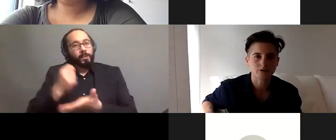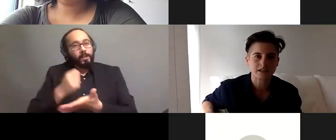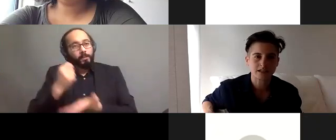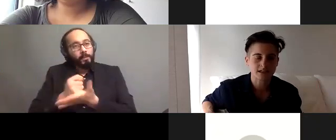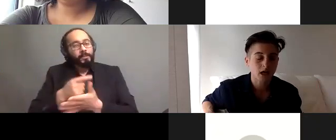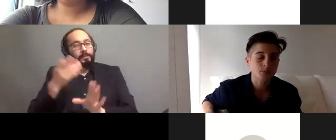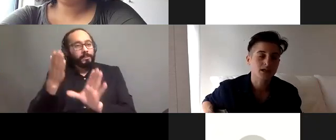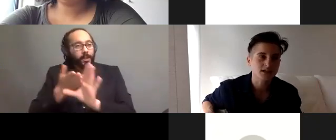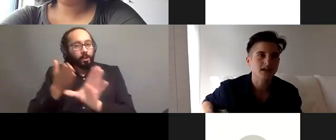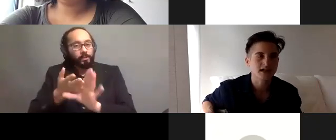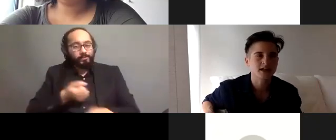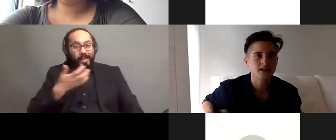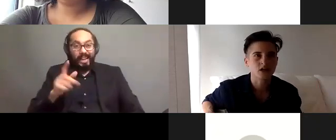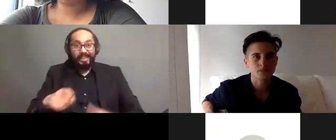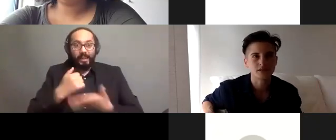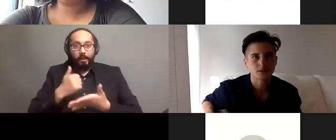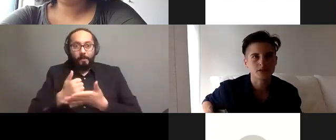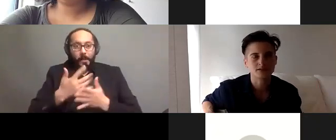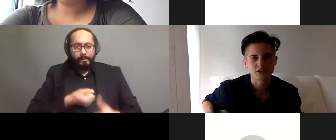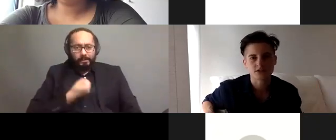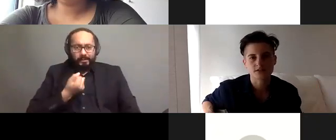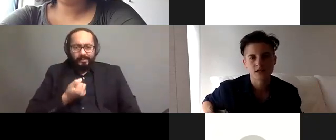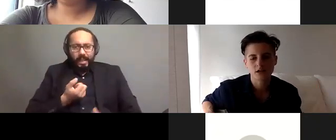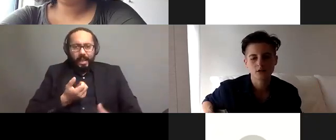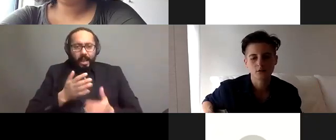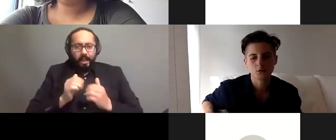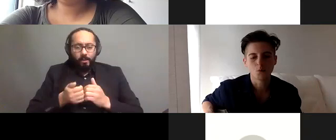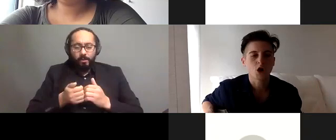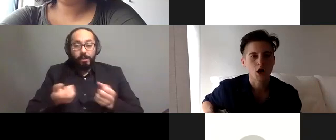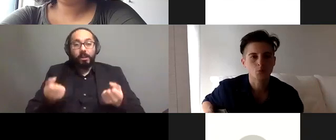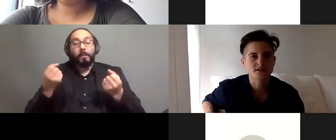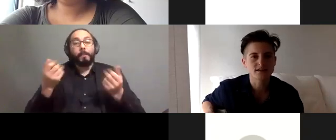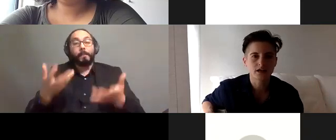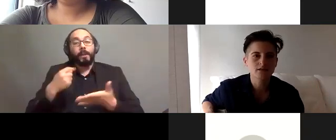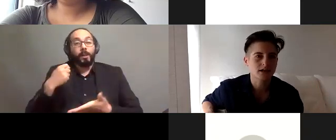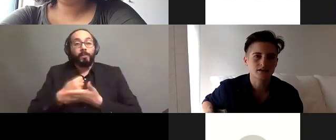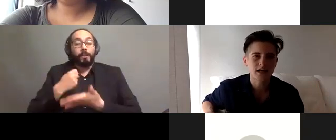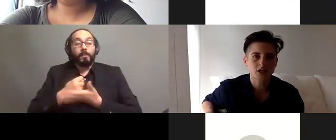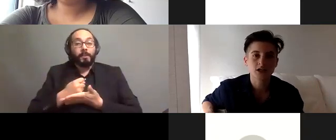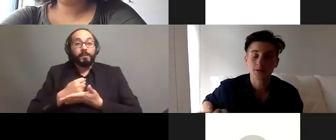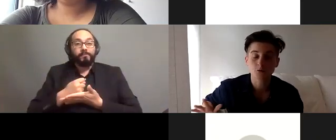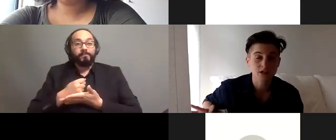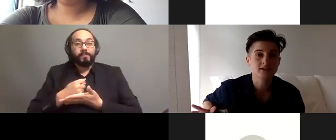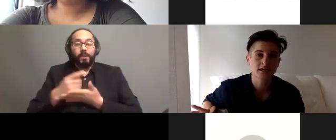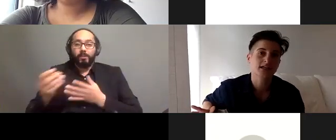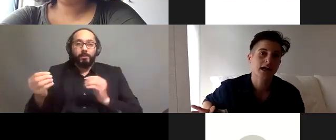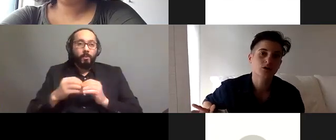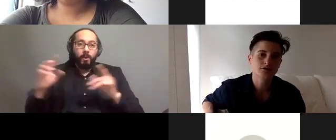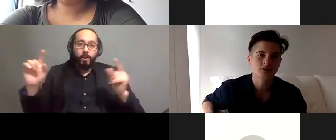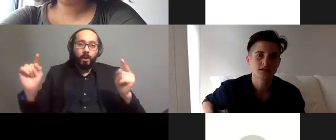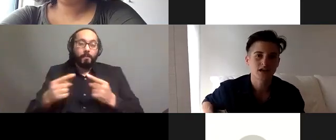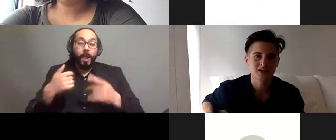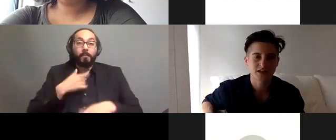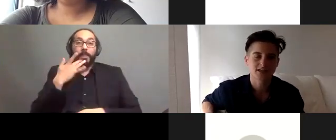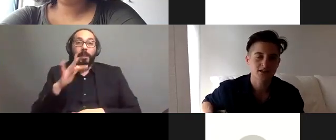I really needed help. And I think that in a lot of my therapy sessions, more harm was done than any good. I'm really lucky now. I